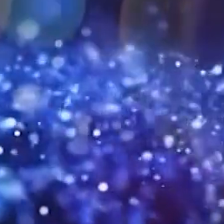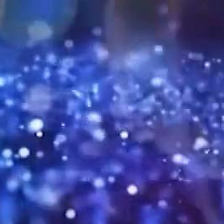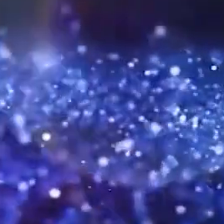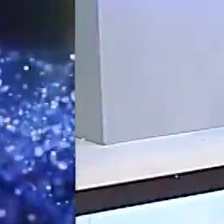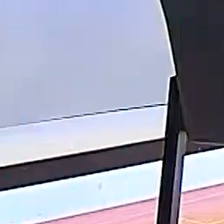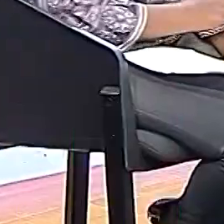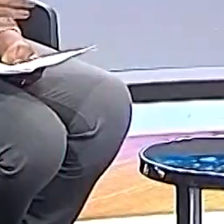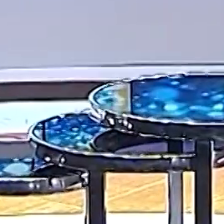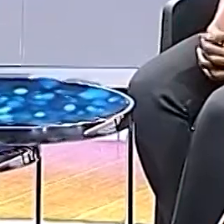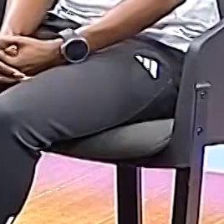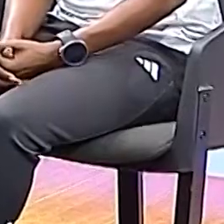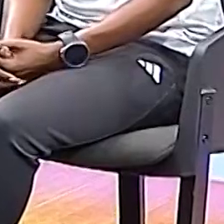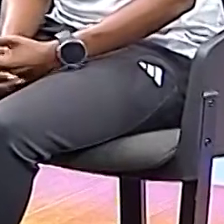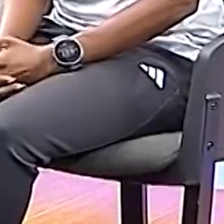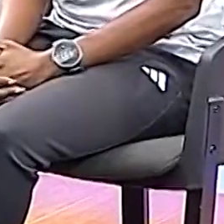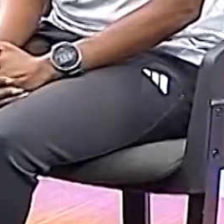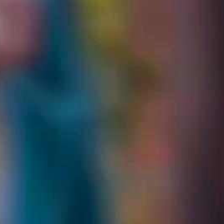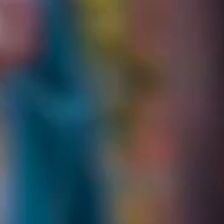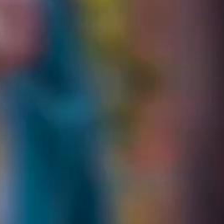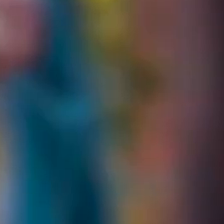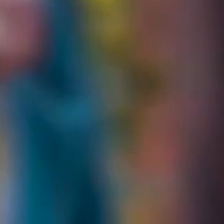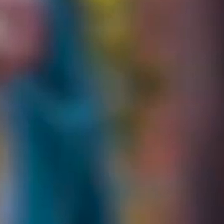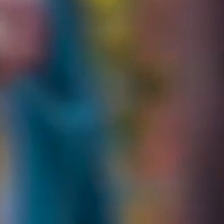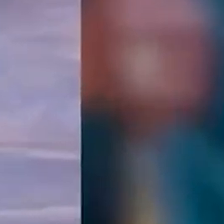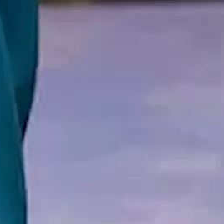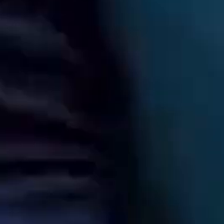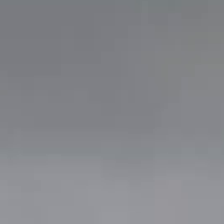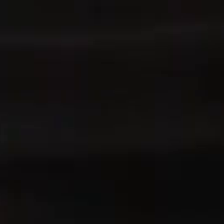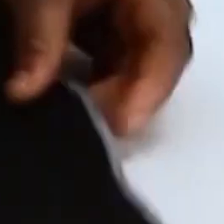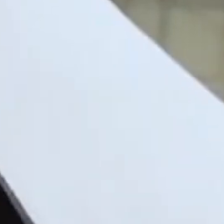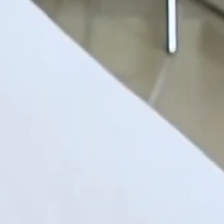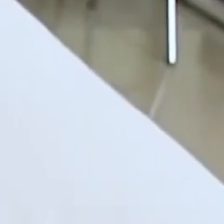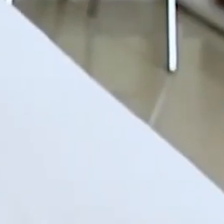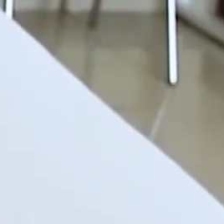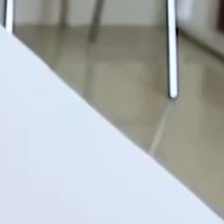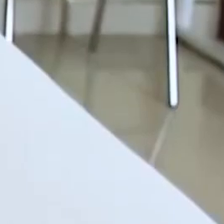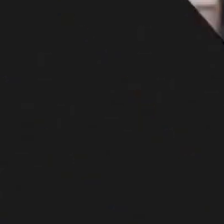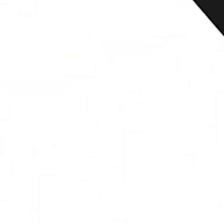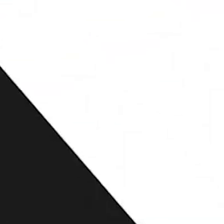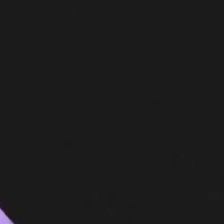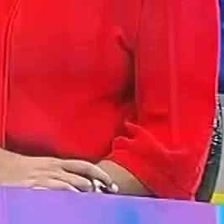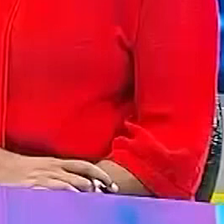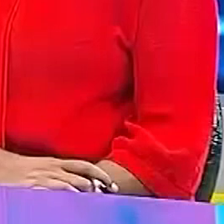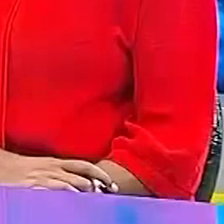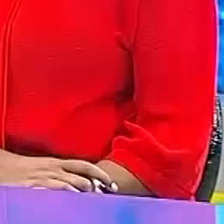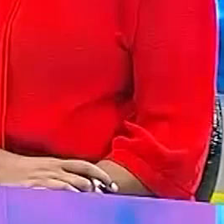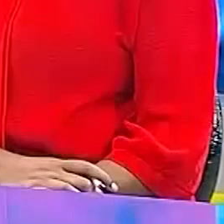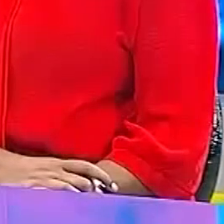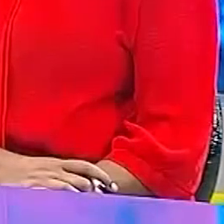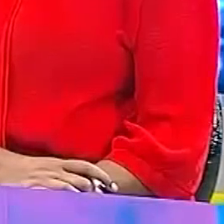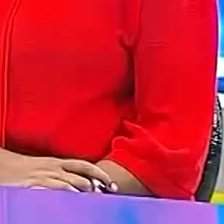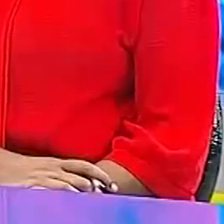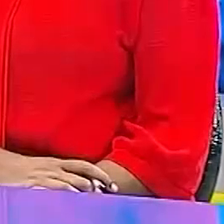How I Met It is a program that delves into the many success stories of different people from all walks of